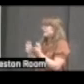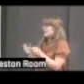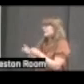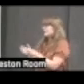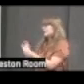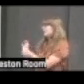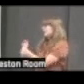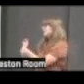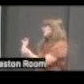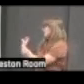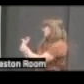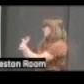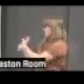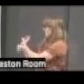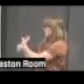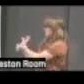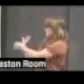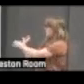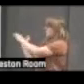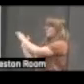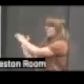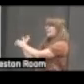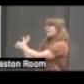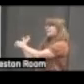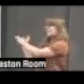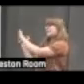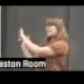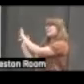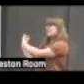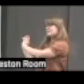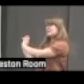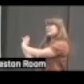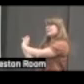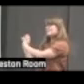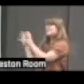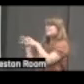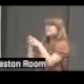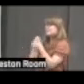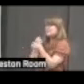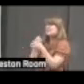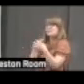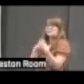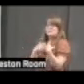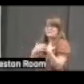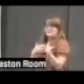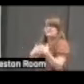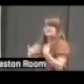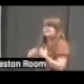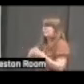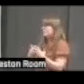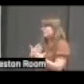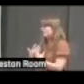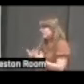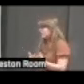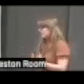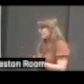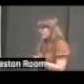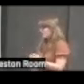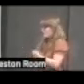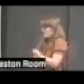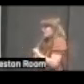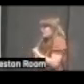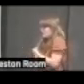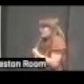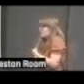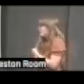not thumbs, they're a metatarsal bone. So this part has grown into like a thumb, but they can hold things like we hold things.